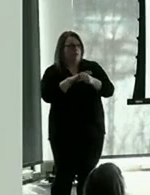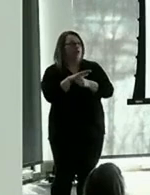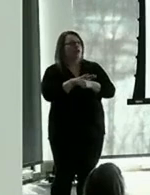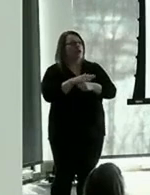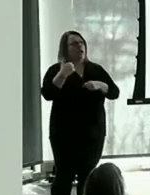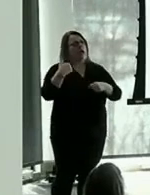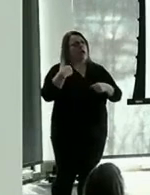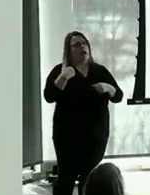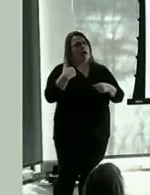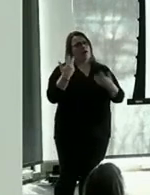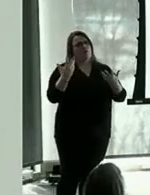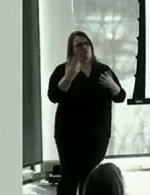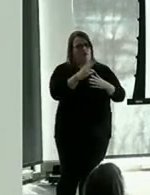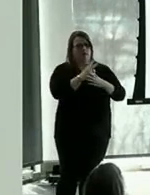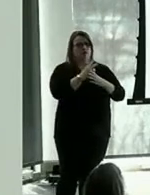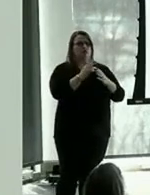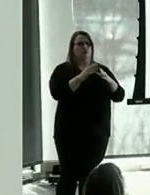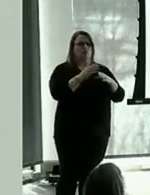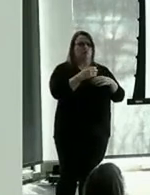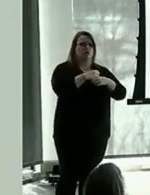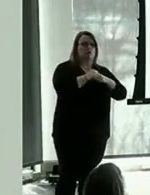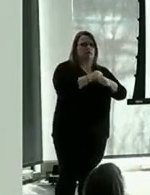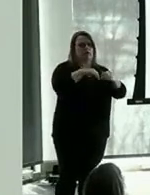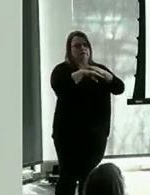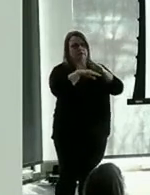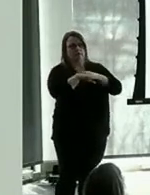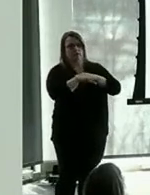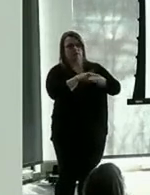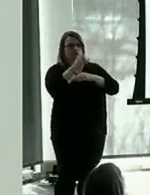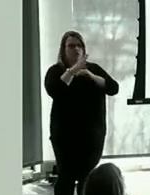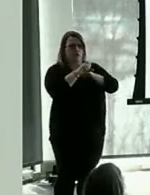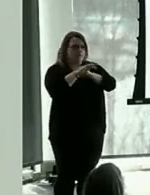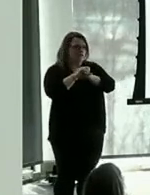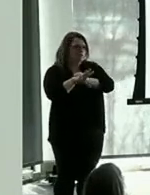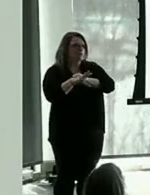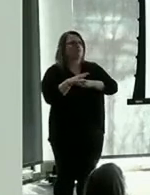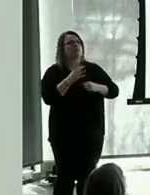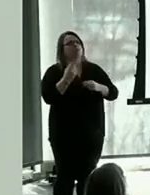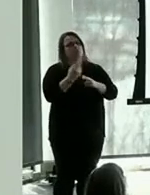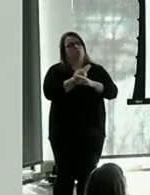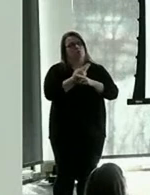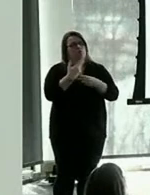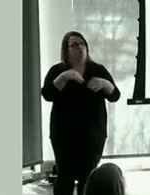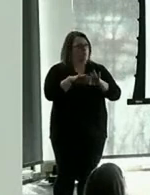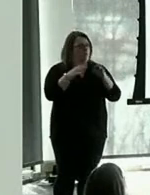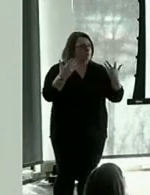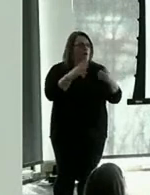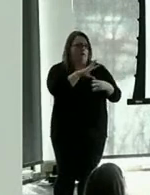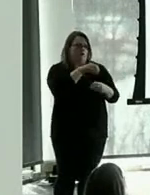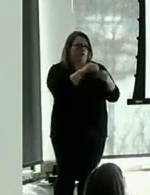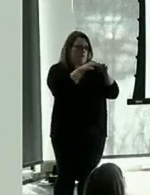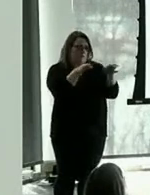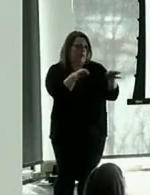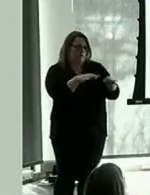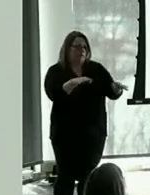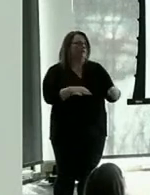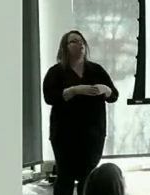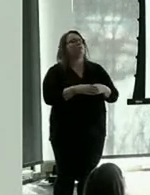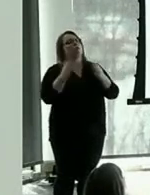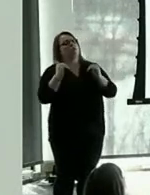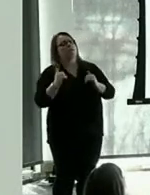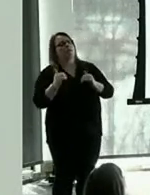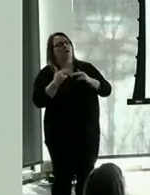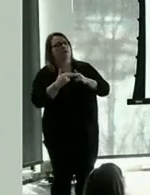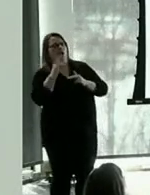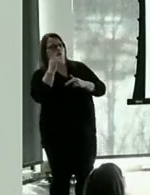creating accessible job advertisements using the importance of inclusive language. So on the next slide, you're going to see some